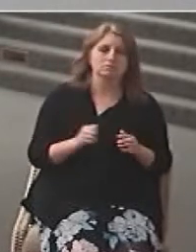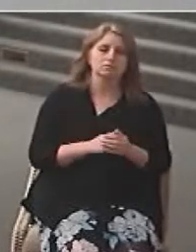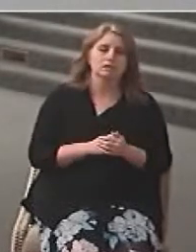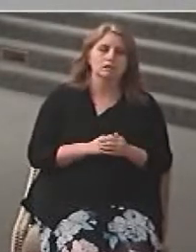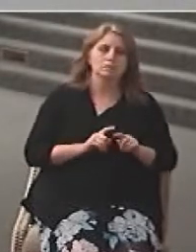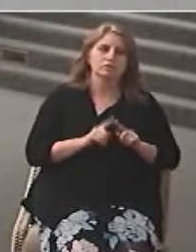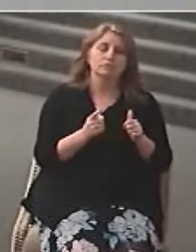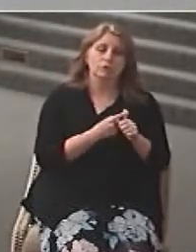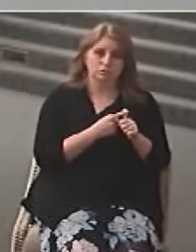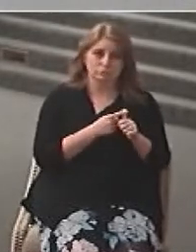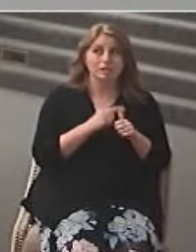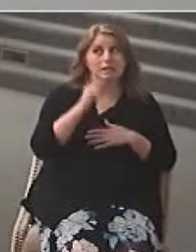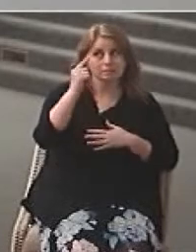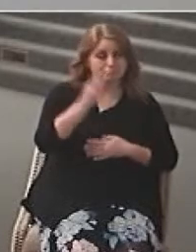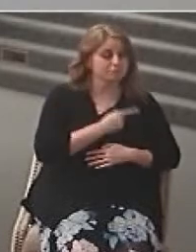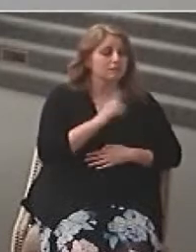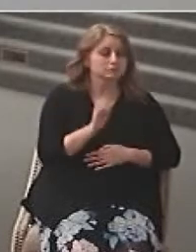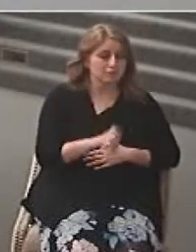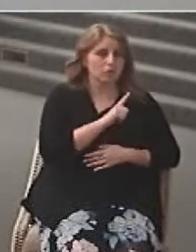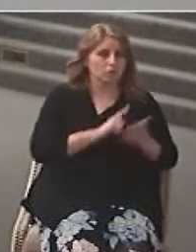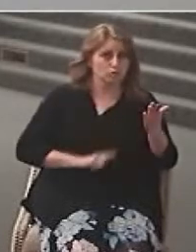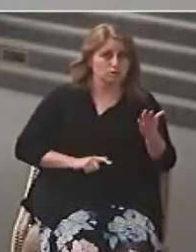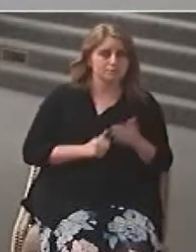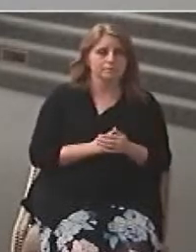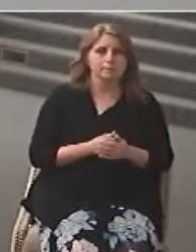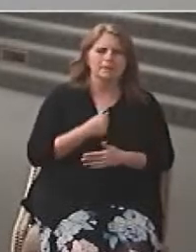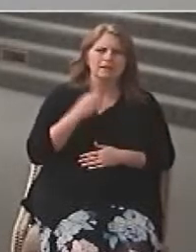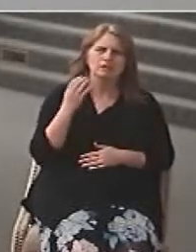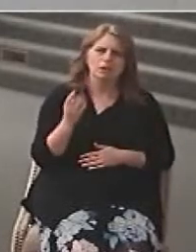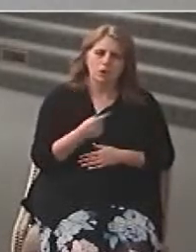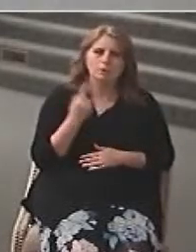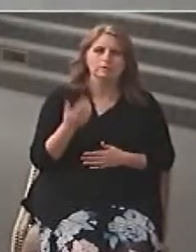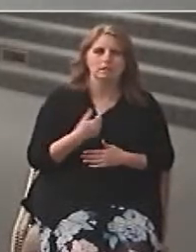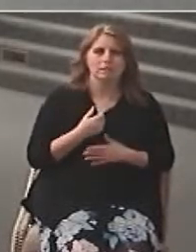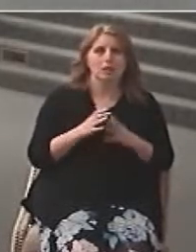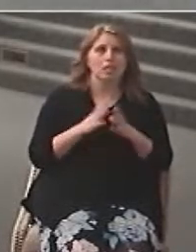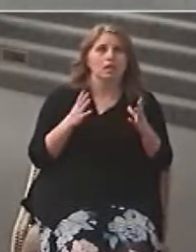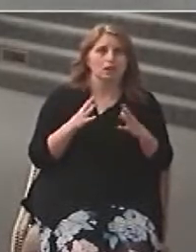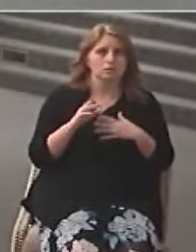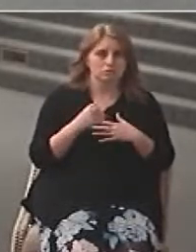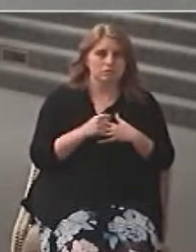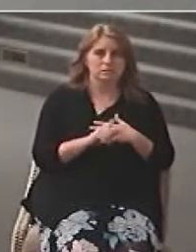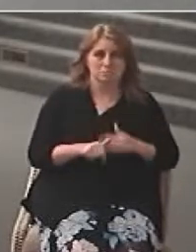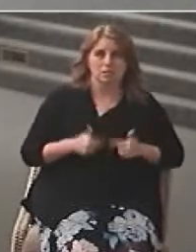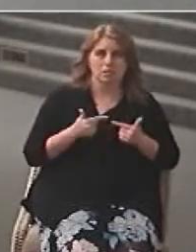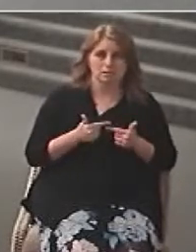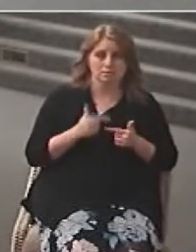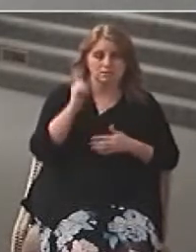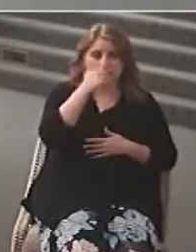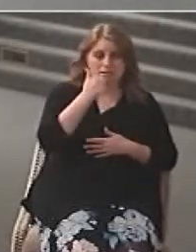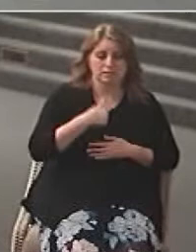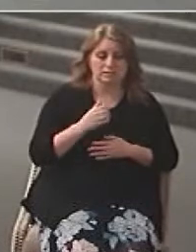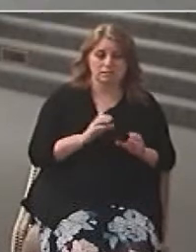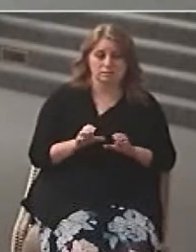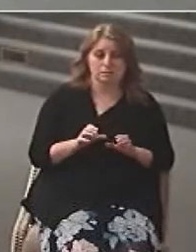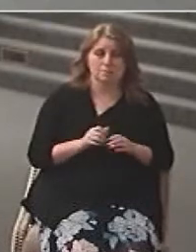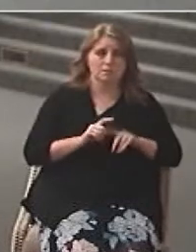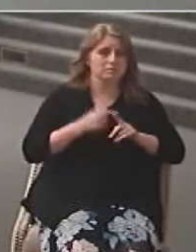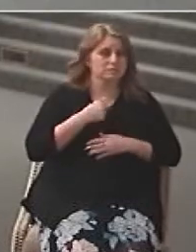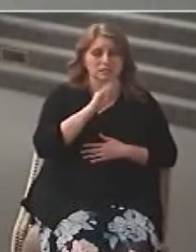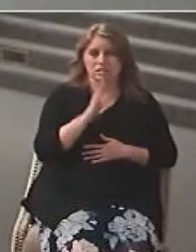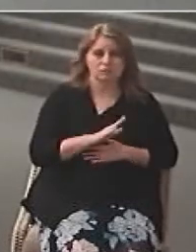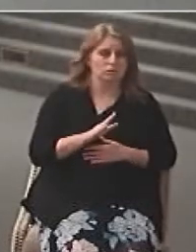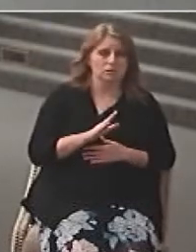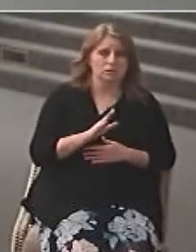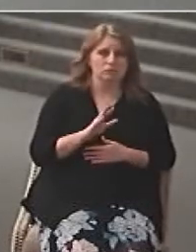Lord. You know, I've always had a lot of regrets in my life because of the things that I've done, but I've never had any regrets